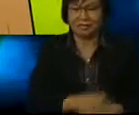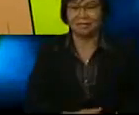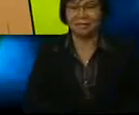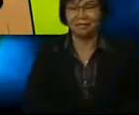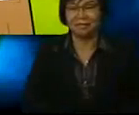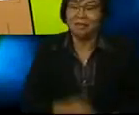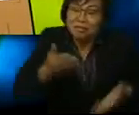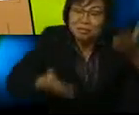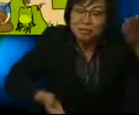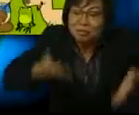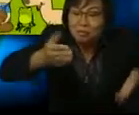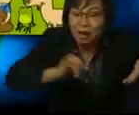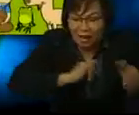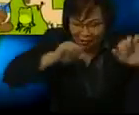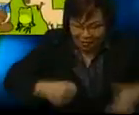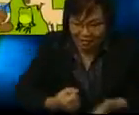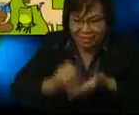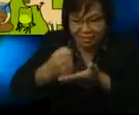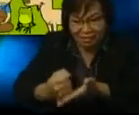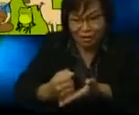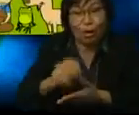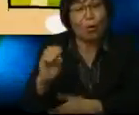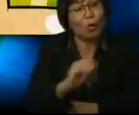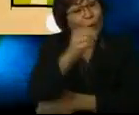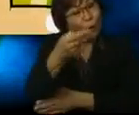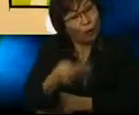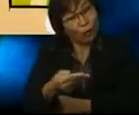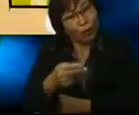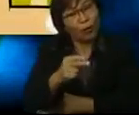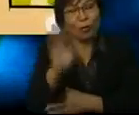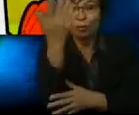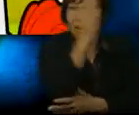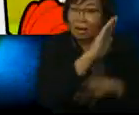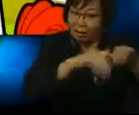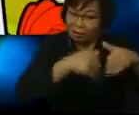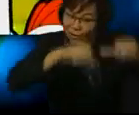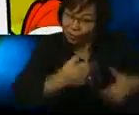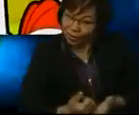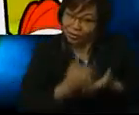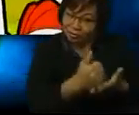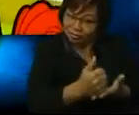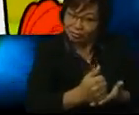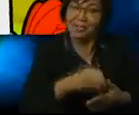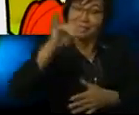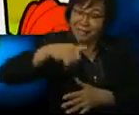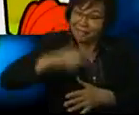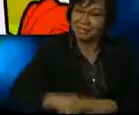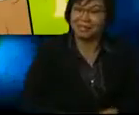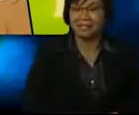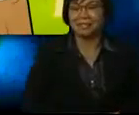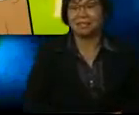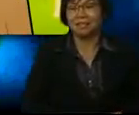Maybe I can help. Oh, old Bayan, how can you help? Yeah, you're stuck to the